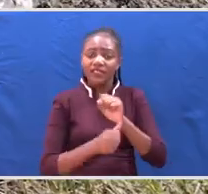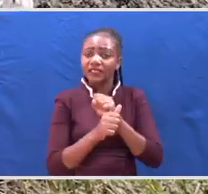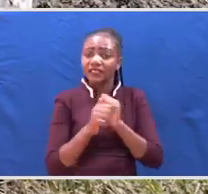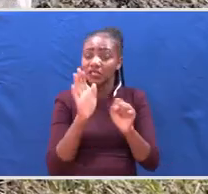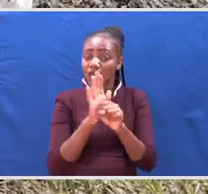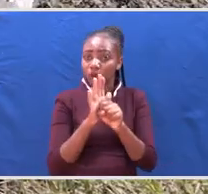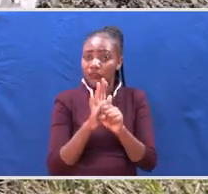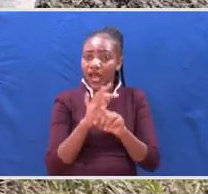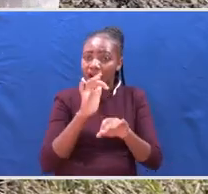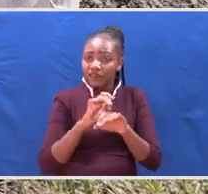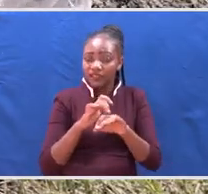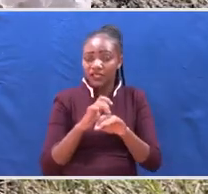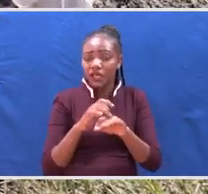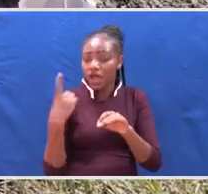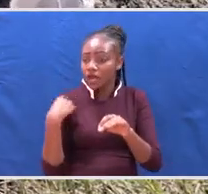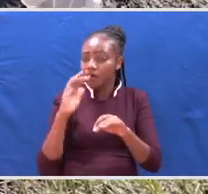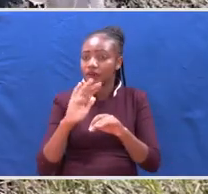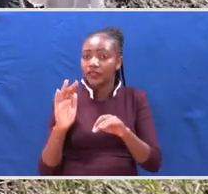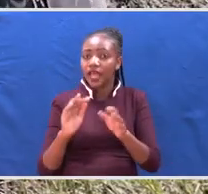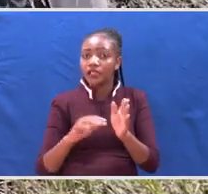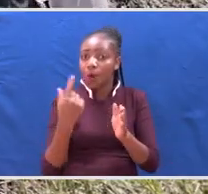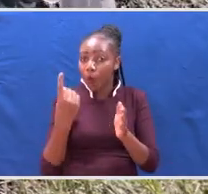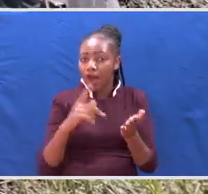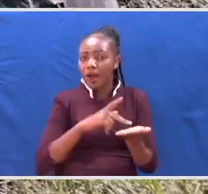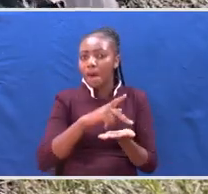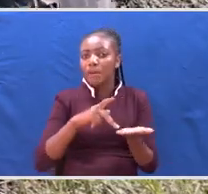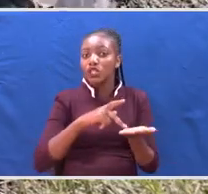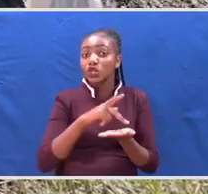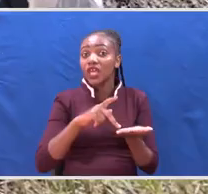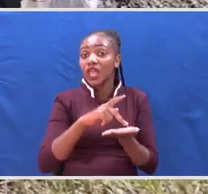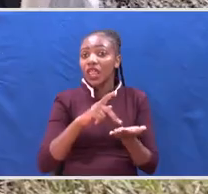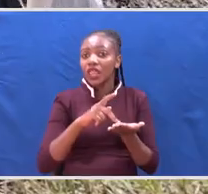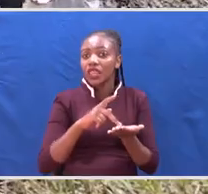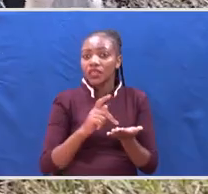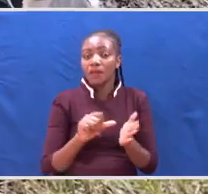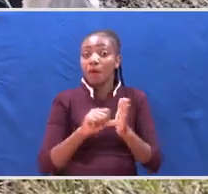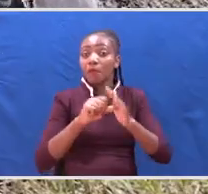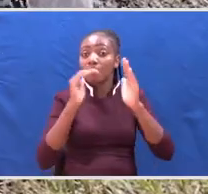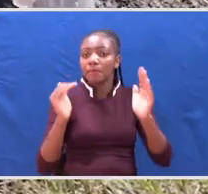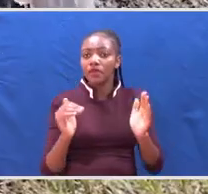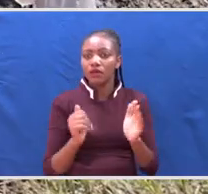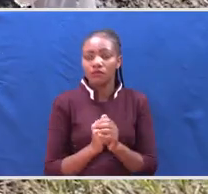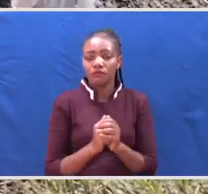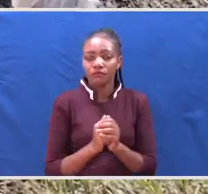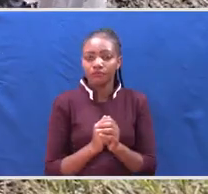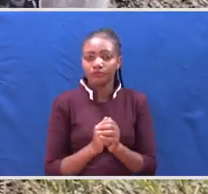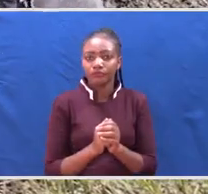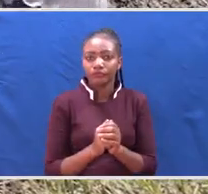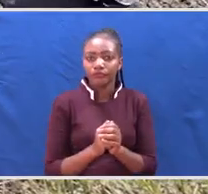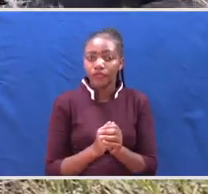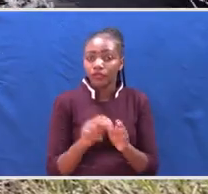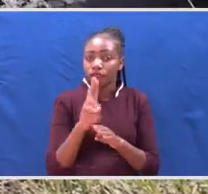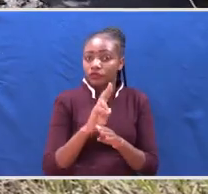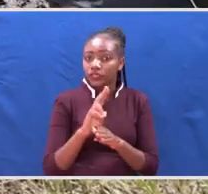their populations. Poisoning is the biggest threat to the vultures, primarily from